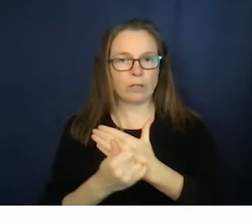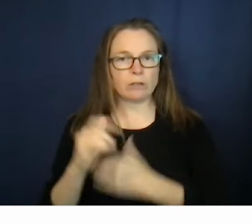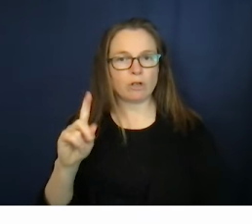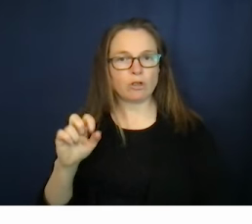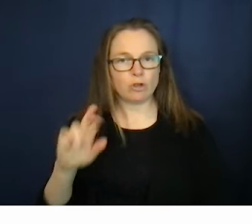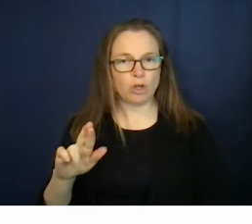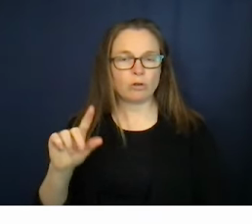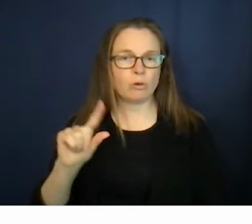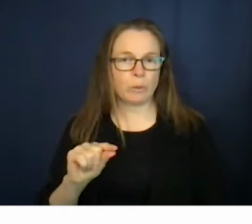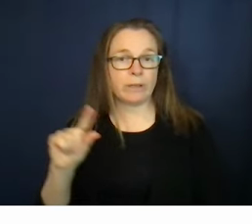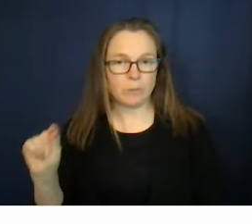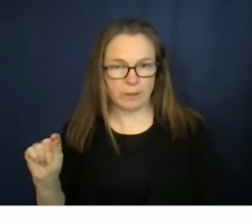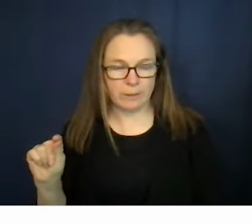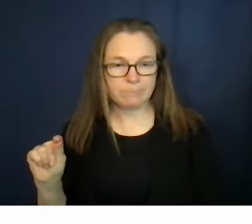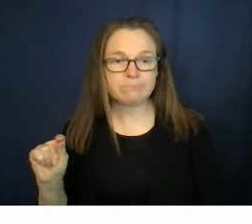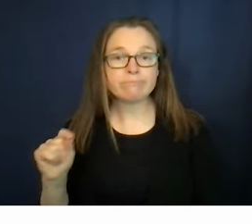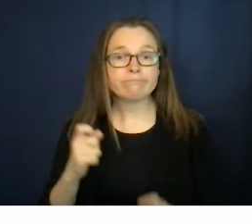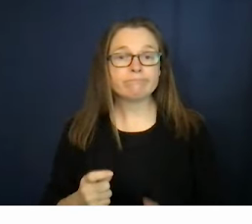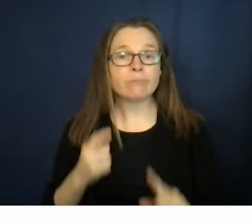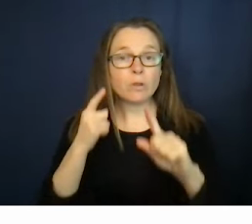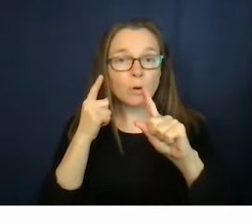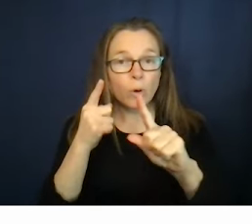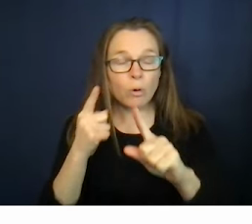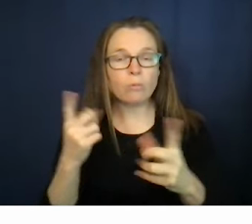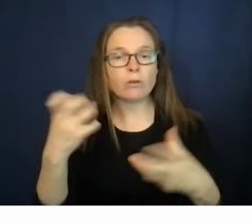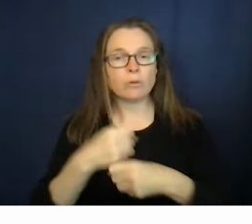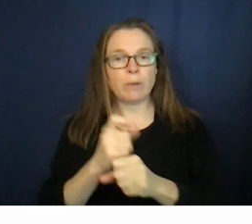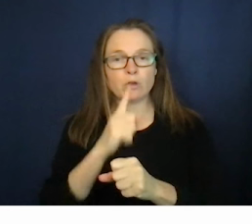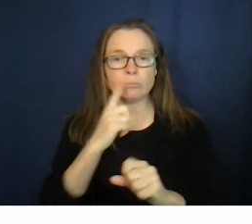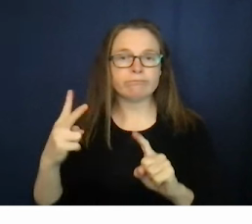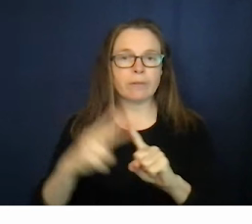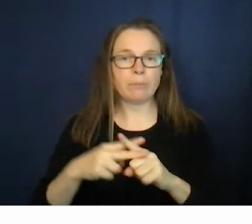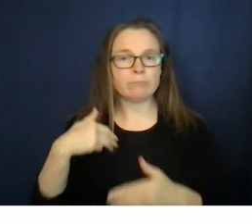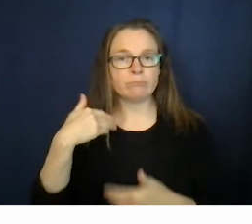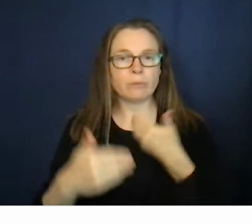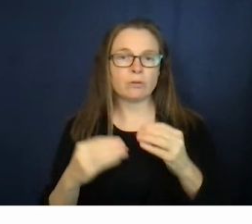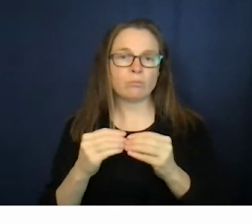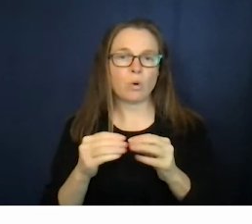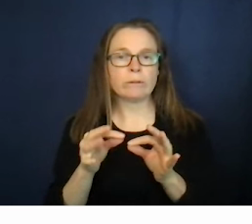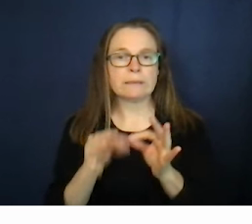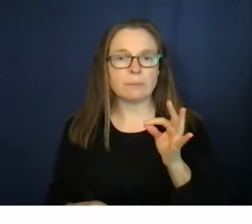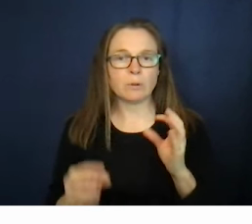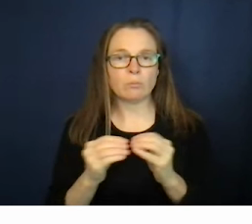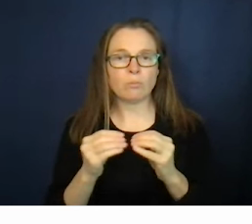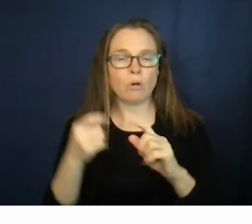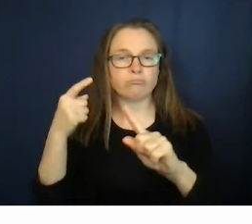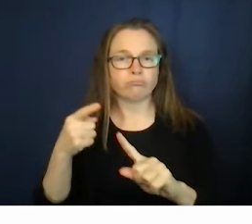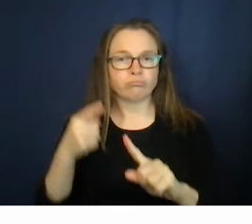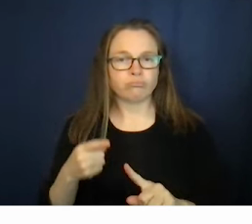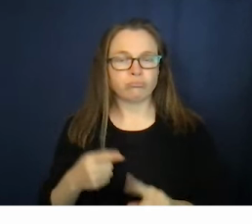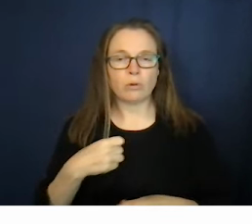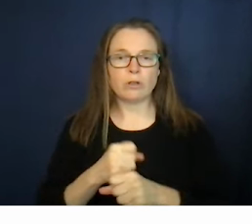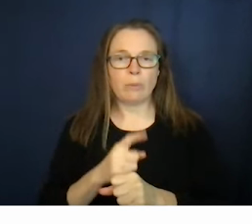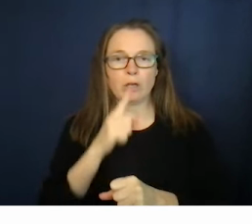that was in 2020, with the goal to simplify the RFPQ application process to ensure that funding is fully expended